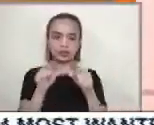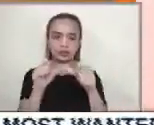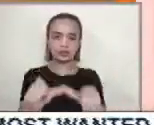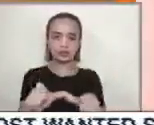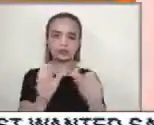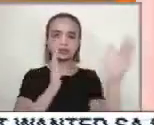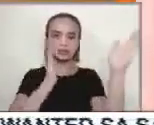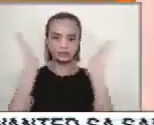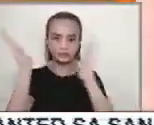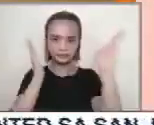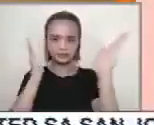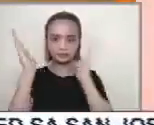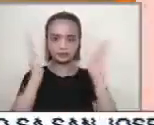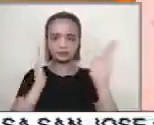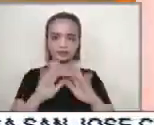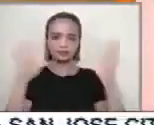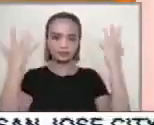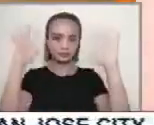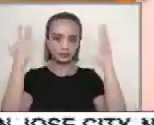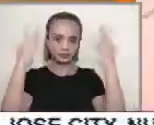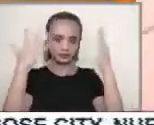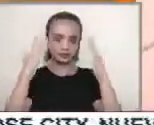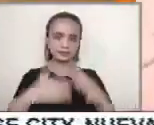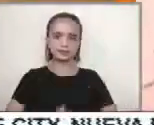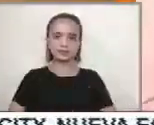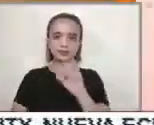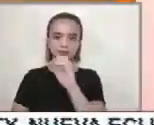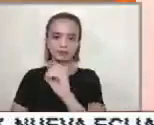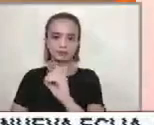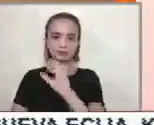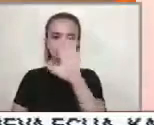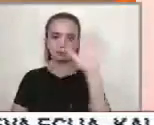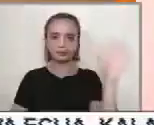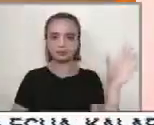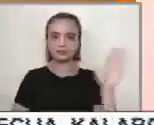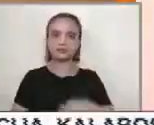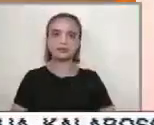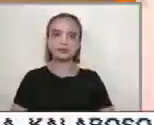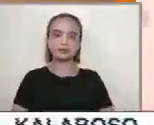every day para sa bayan. Congratulations and happy anniversary!